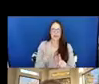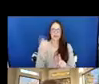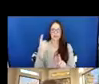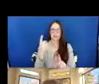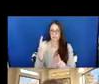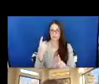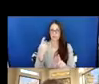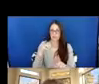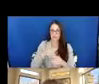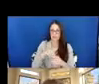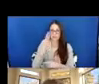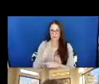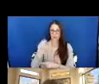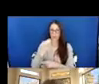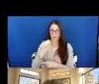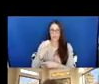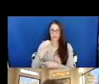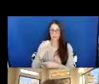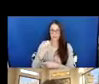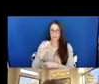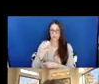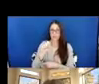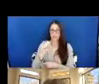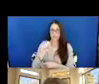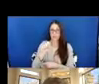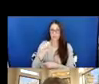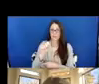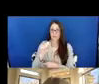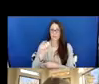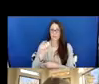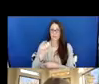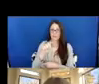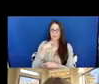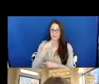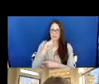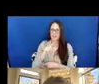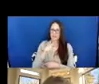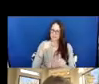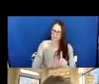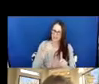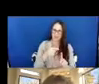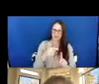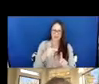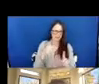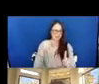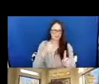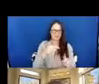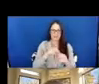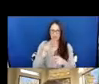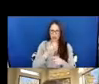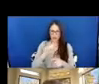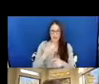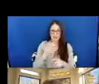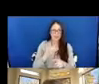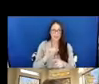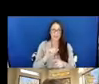kept to that, that has been characteristic of that painful isolation and still keeps us in the U.S. from helping in the care of